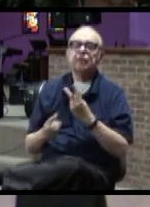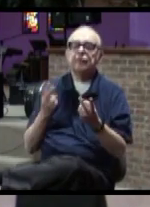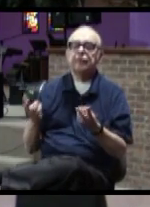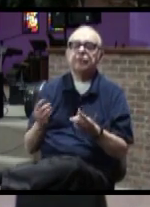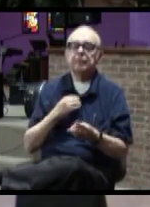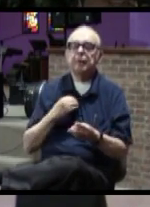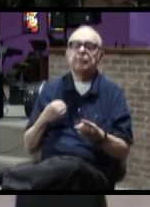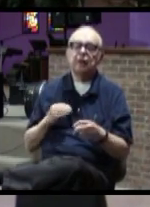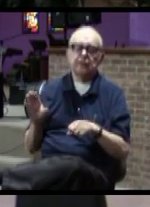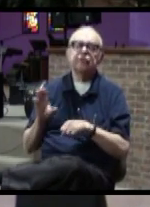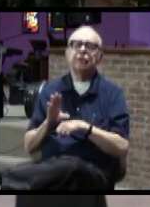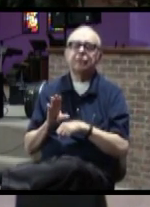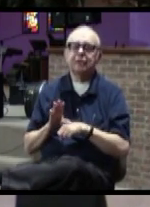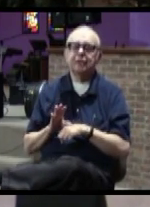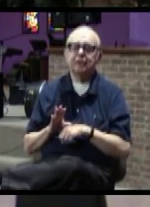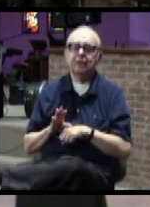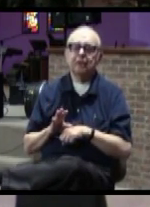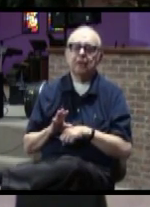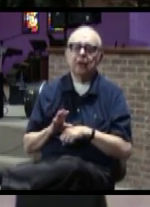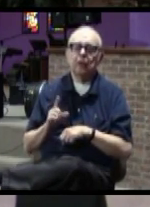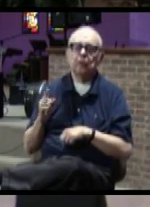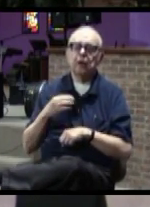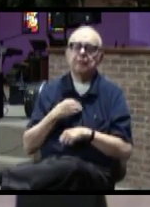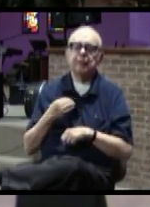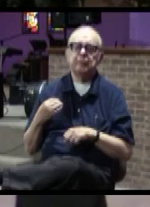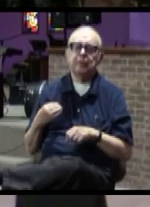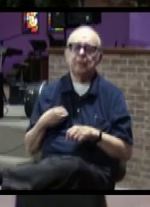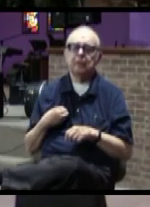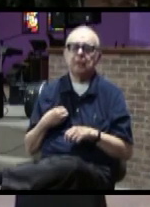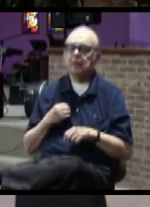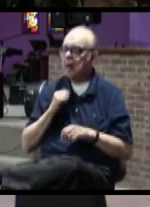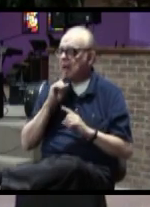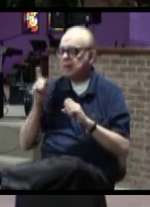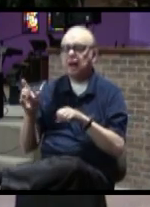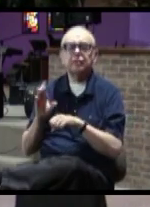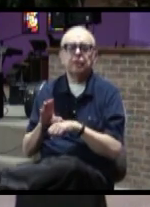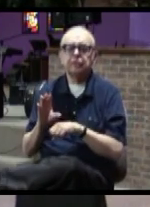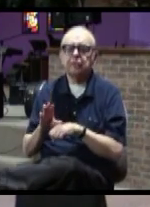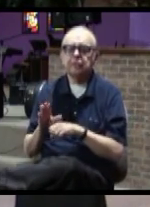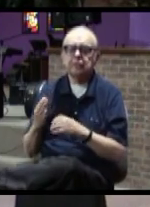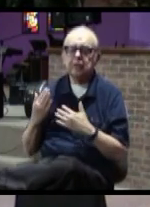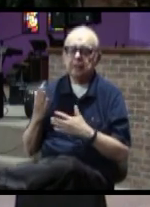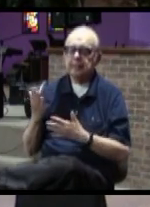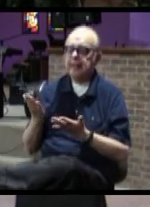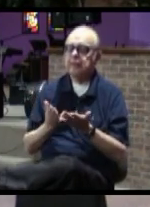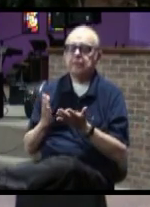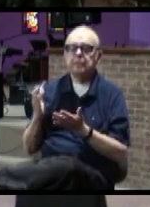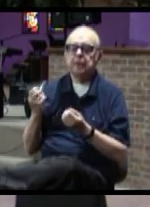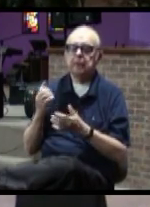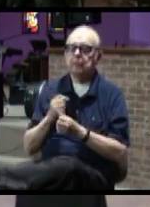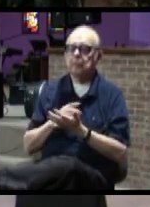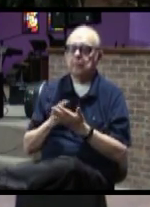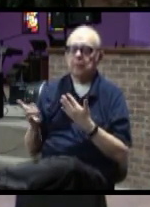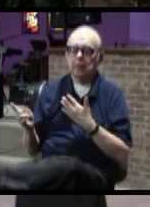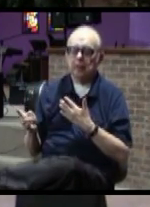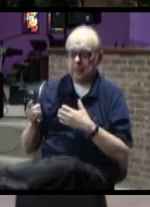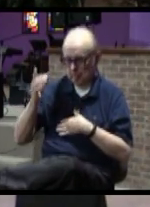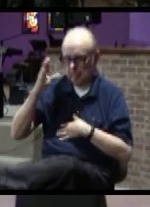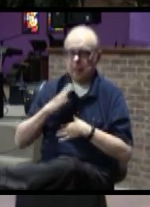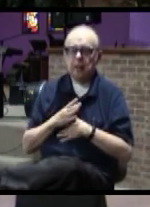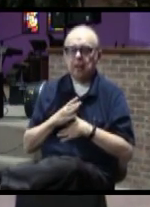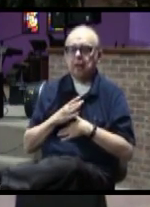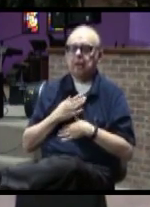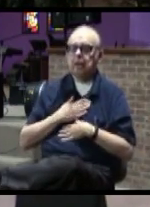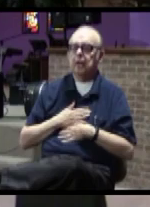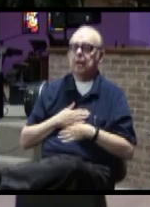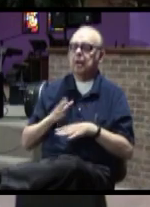One day a pastor went to visit a member of his church, and one that had been, he had not been to the church services in several weeks. He